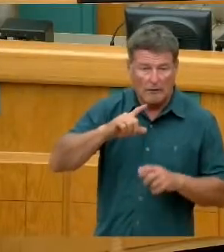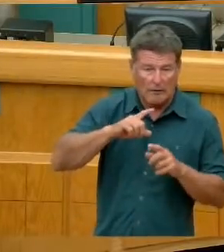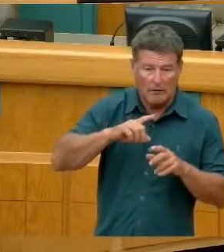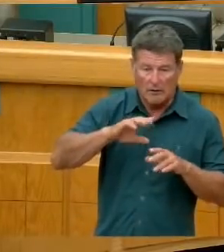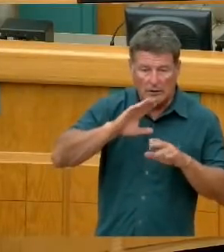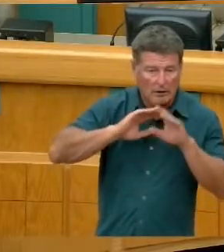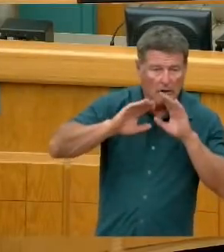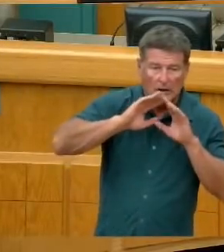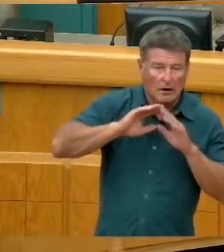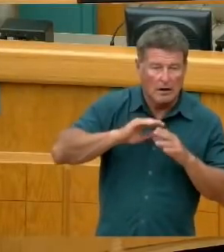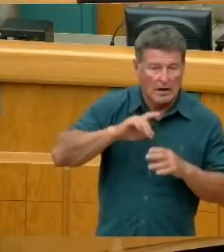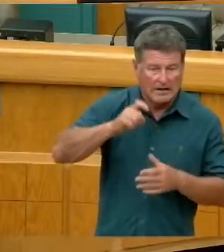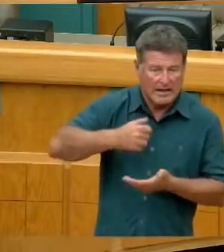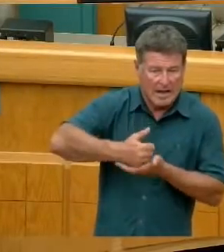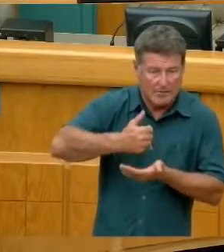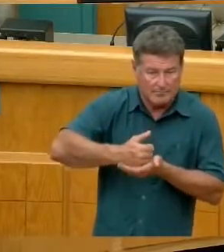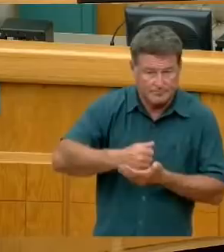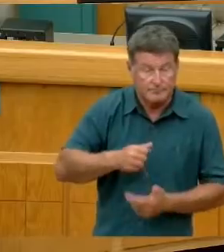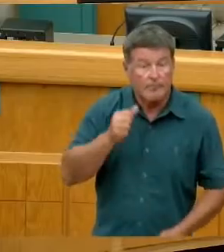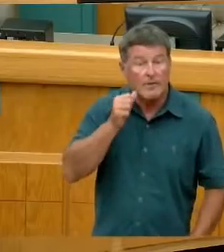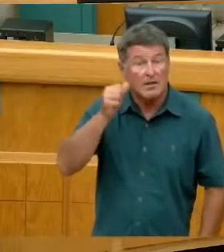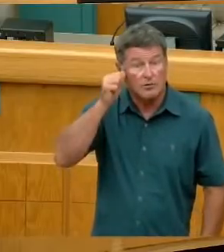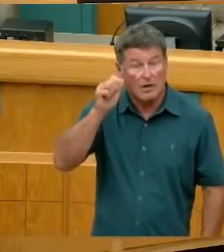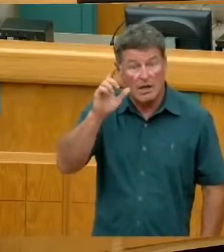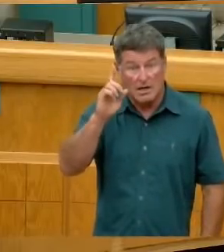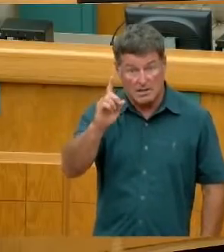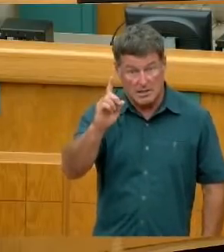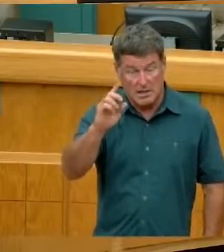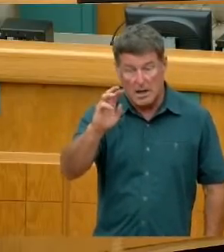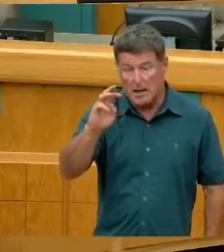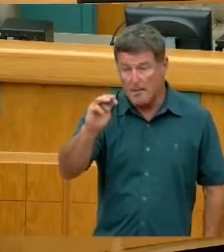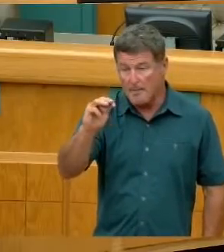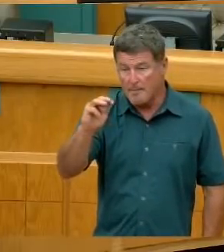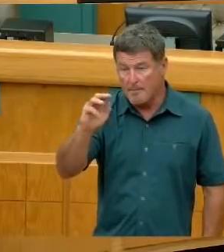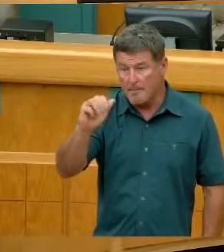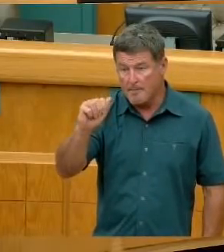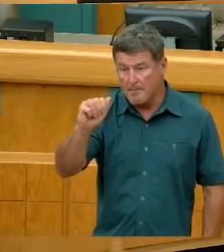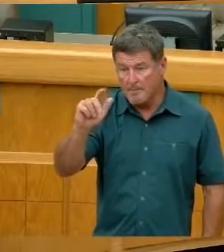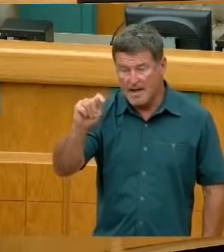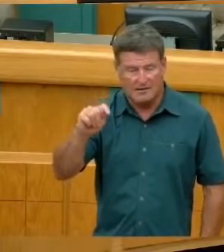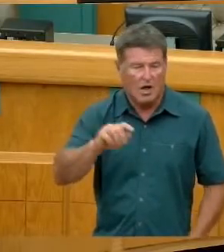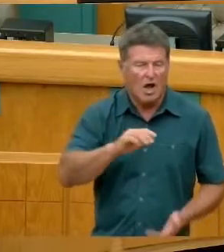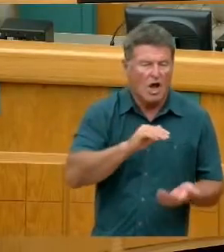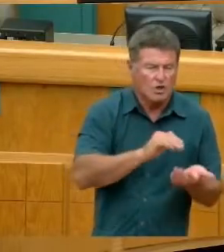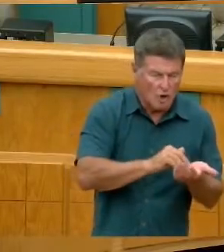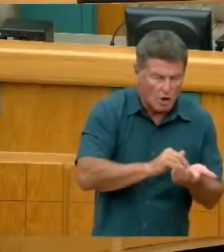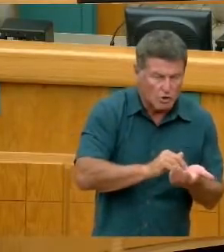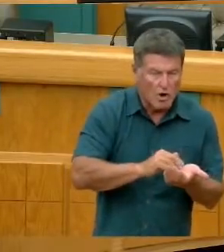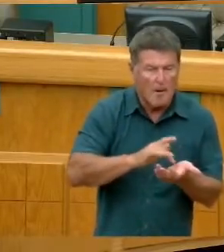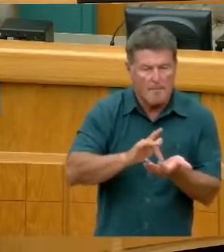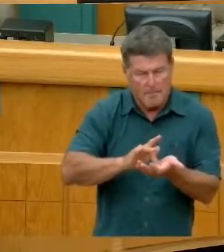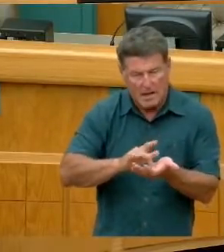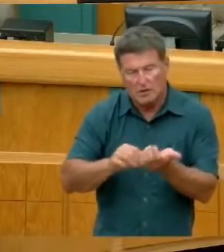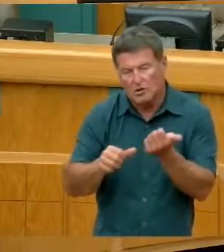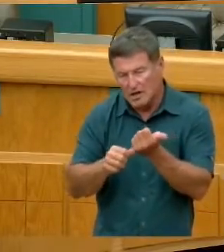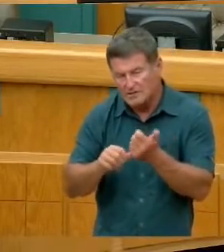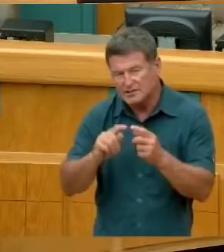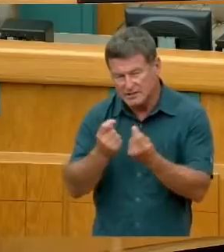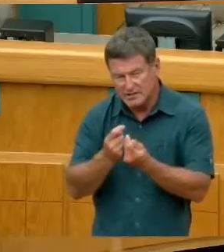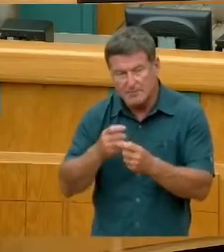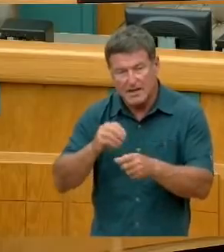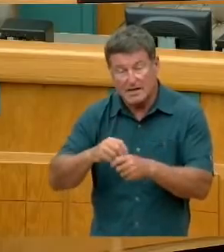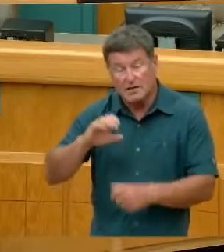in fact, yesterday, as I told you, we received a DMAT team, a disaster medical assistance team at